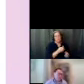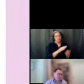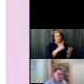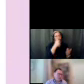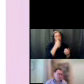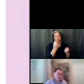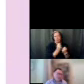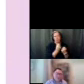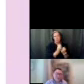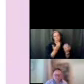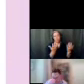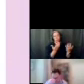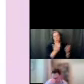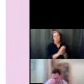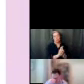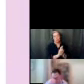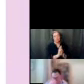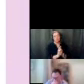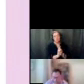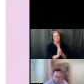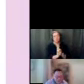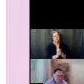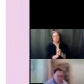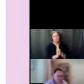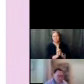So as my story is coming to an end here,